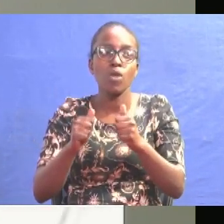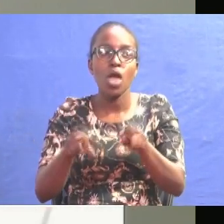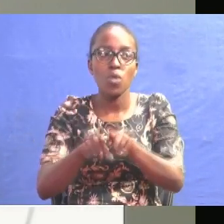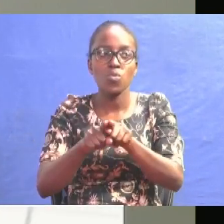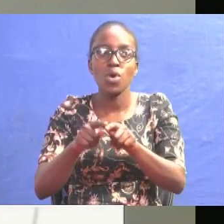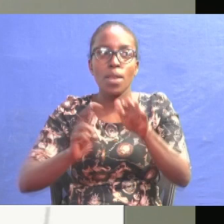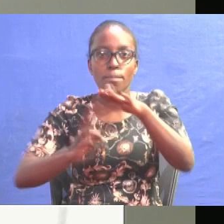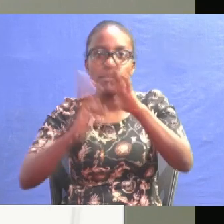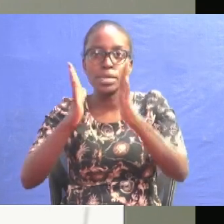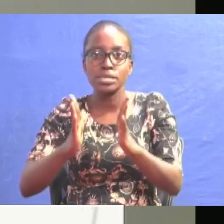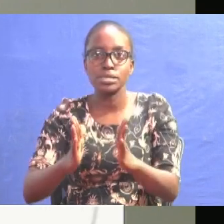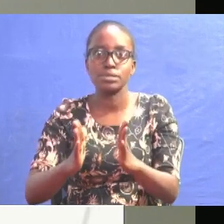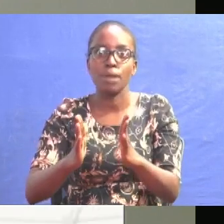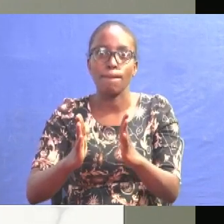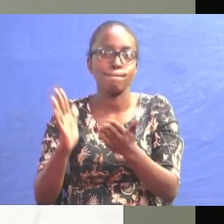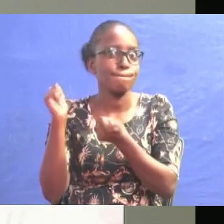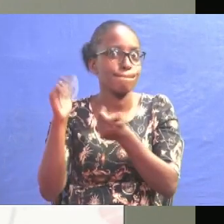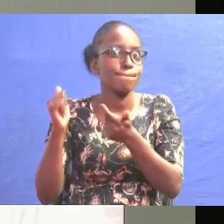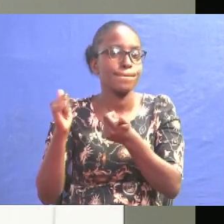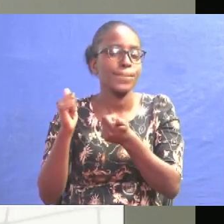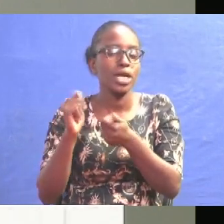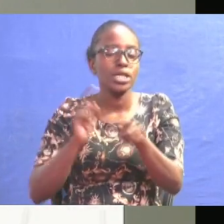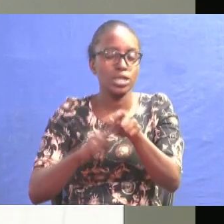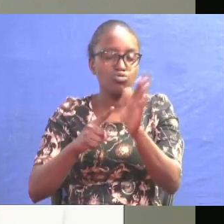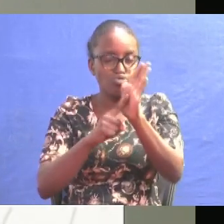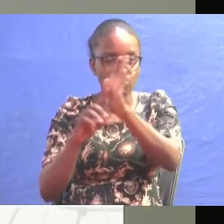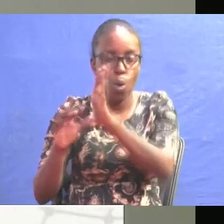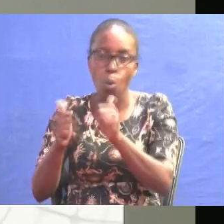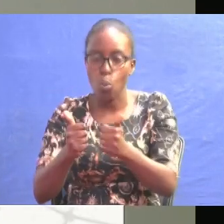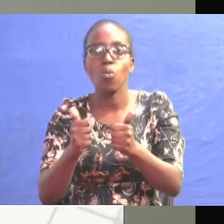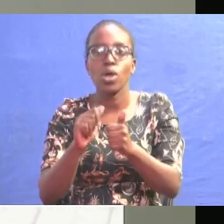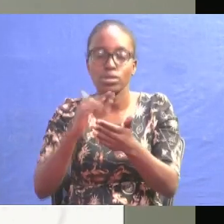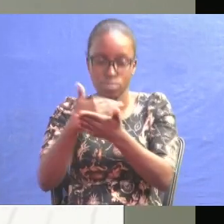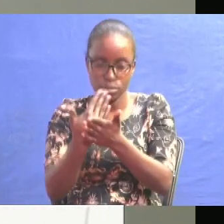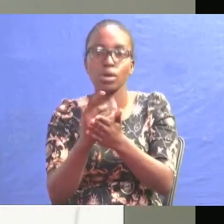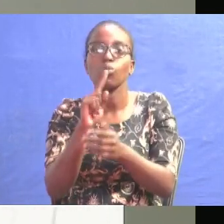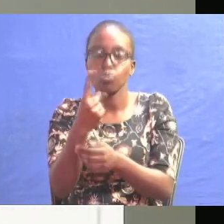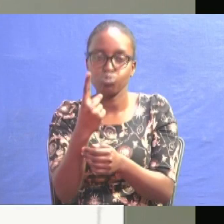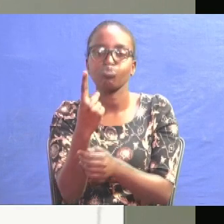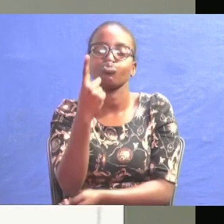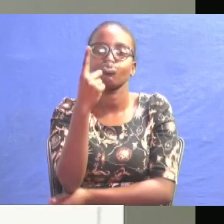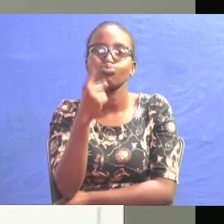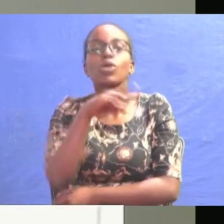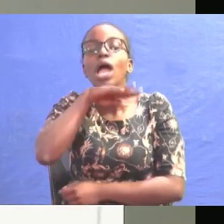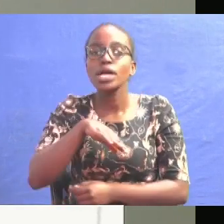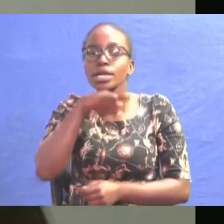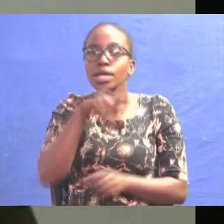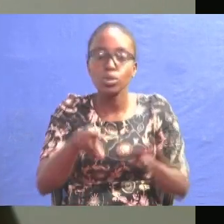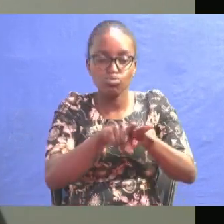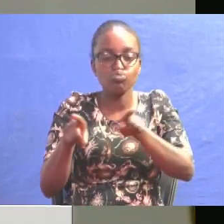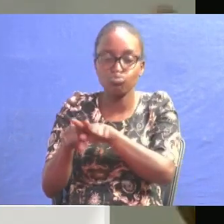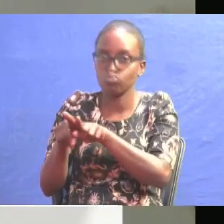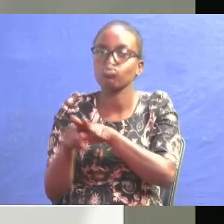minister in their land. And it is evident, that is something that I can quote, that Raila has been also an envoy